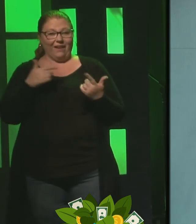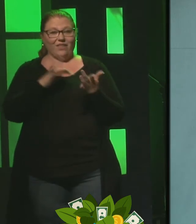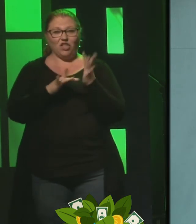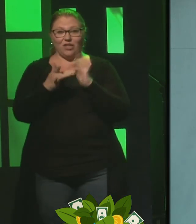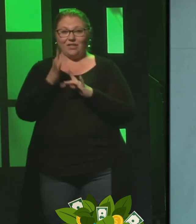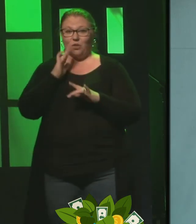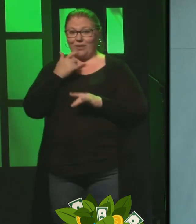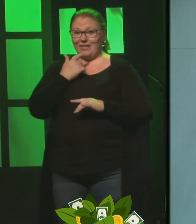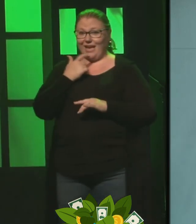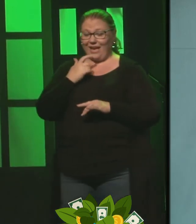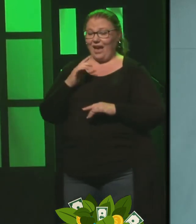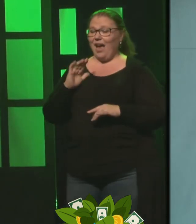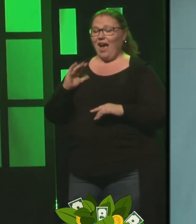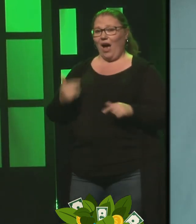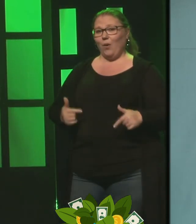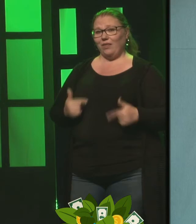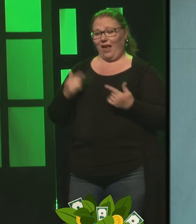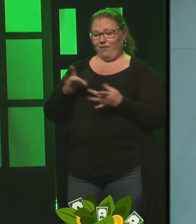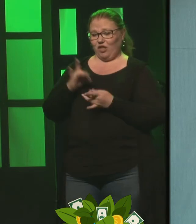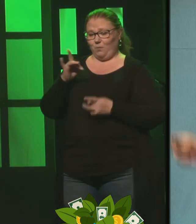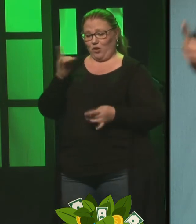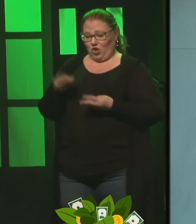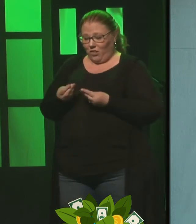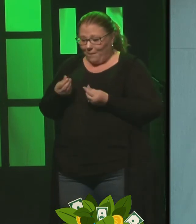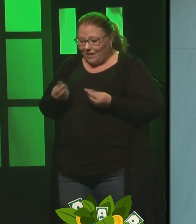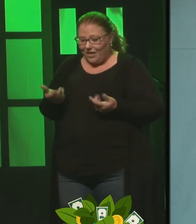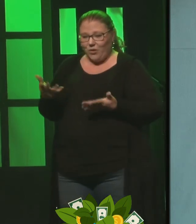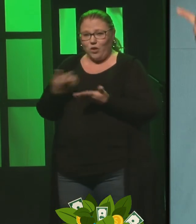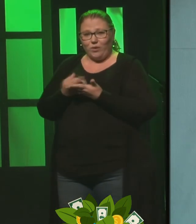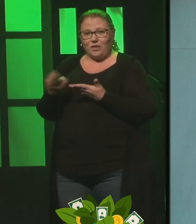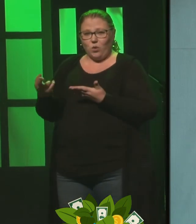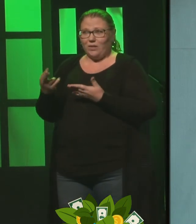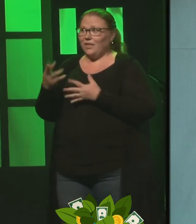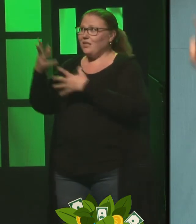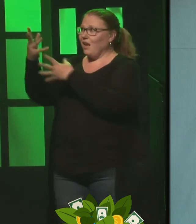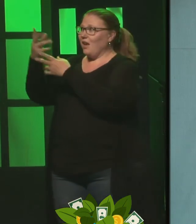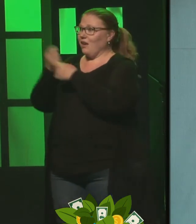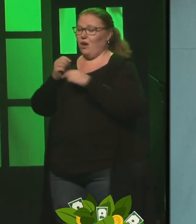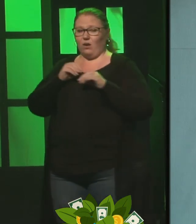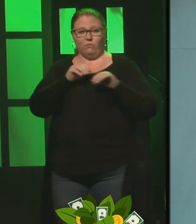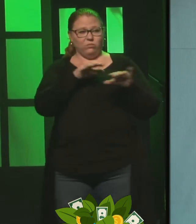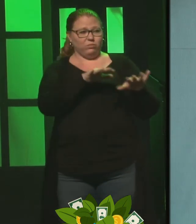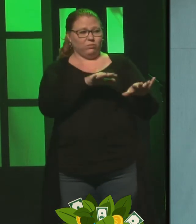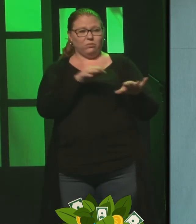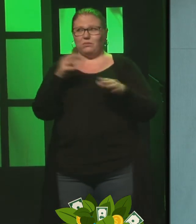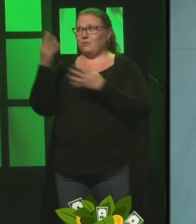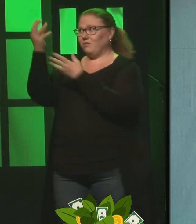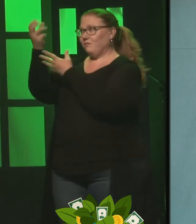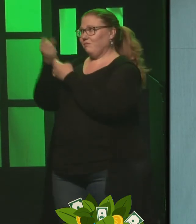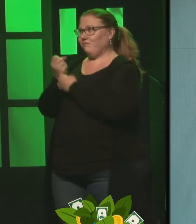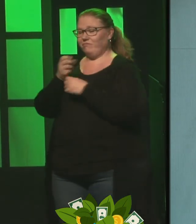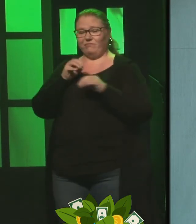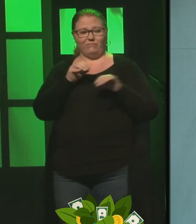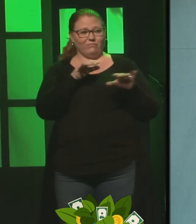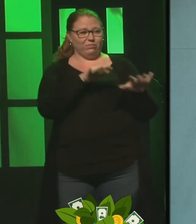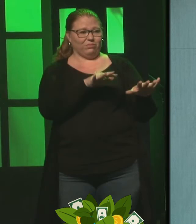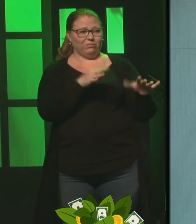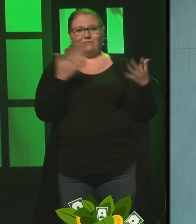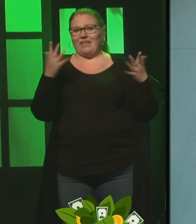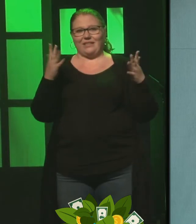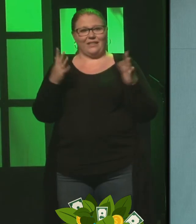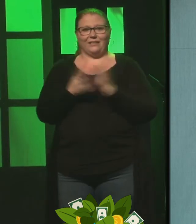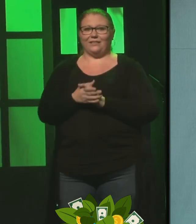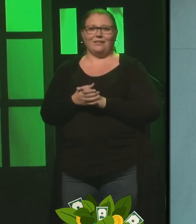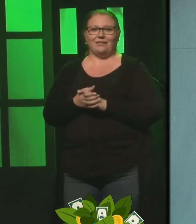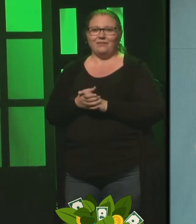say is a life where our spiritual and material resources, they flow through me to others. That's just what I am. I'm just this conduit. I'm